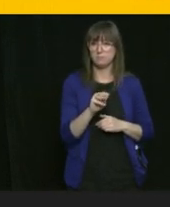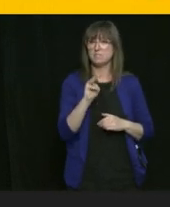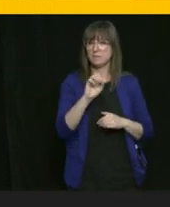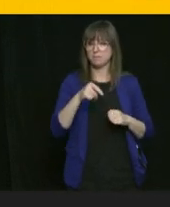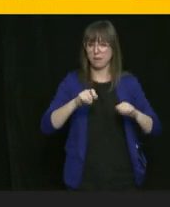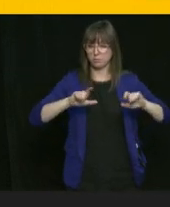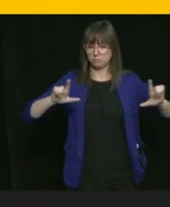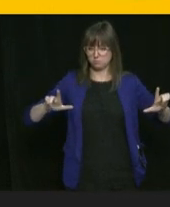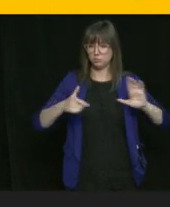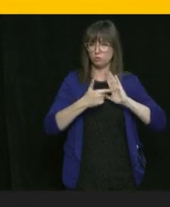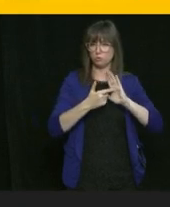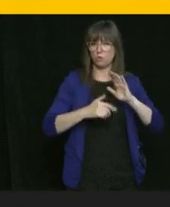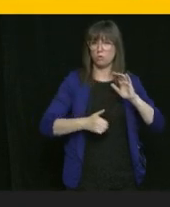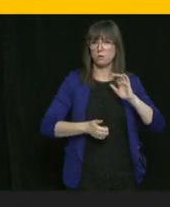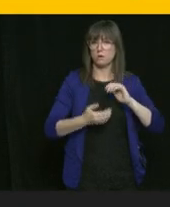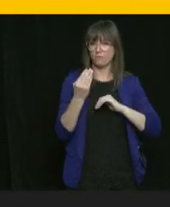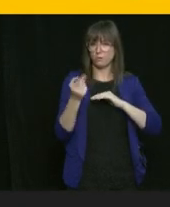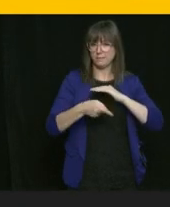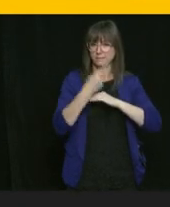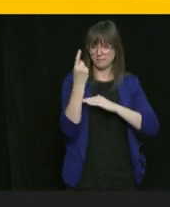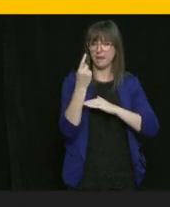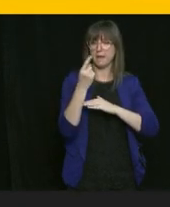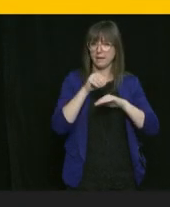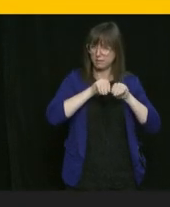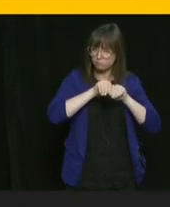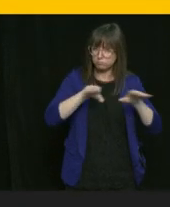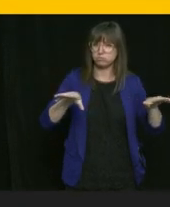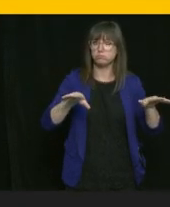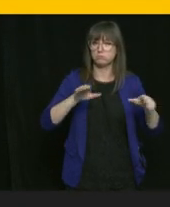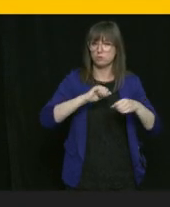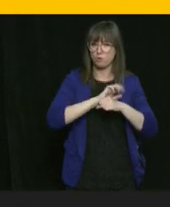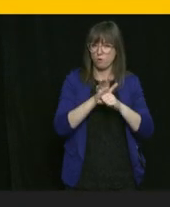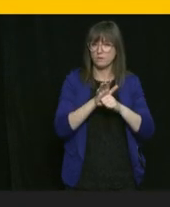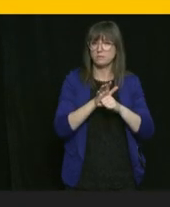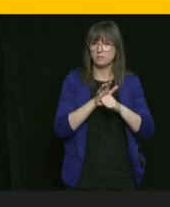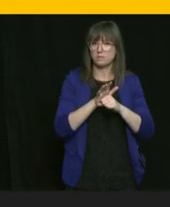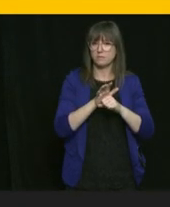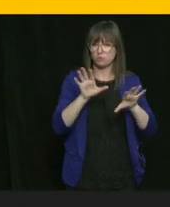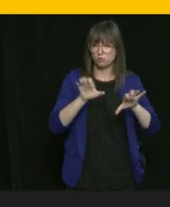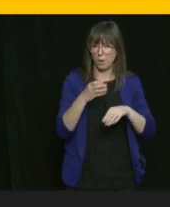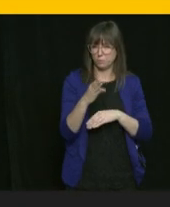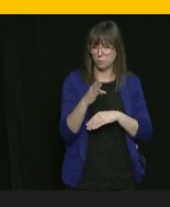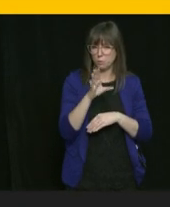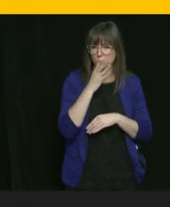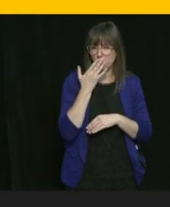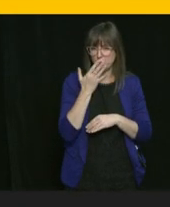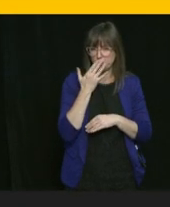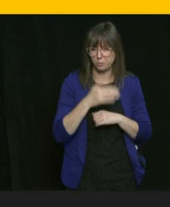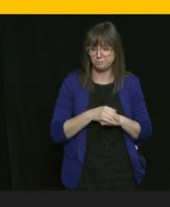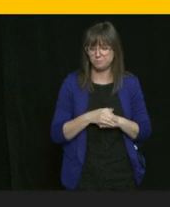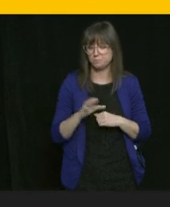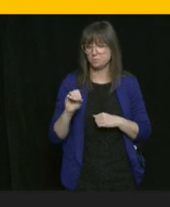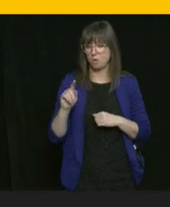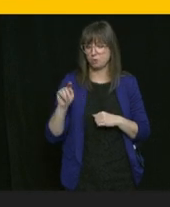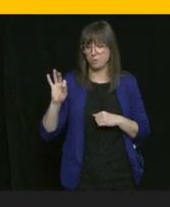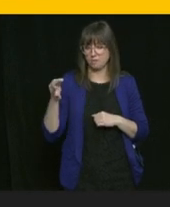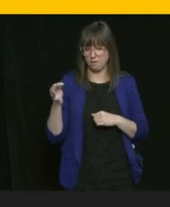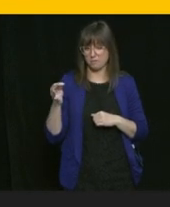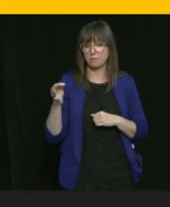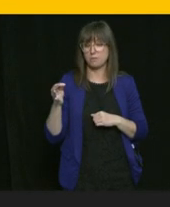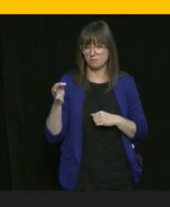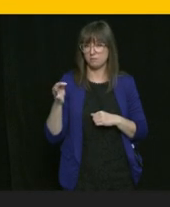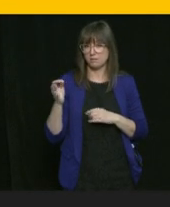highest 14-day incidence rates of COVID-19 in the deeper shades of blue. On October the 9th, the date of